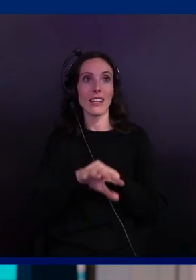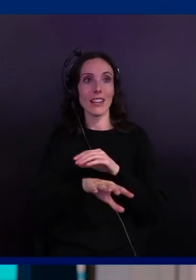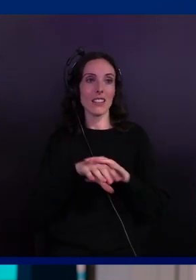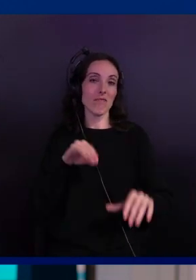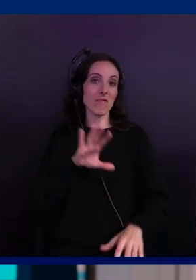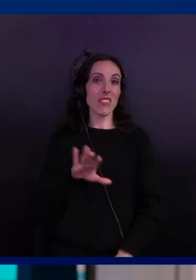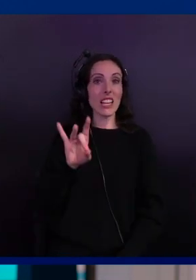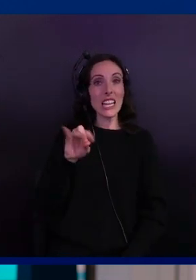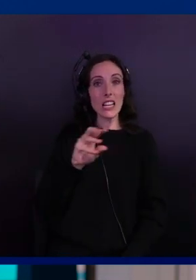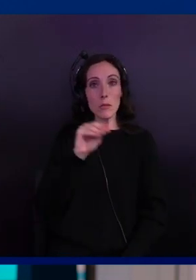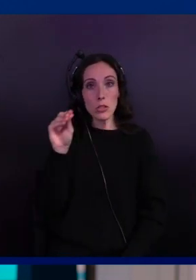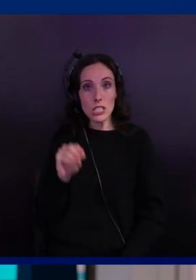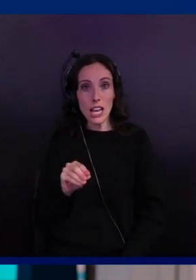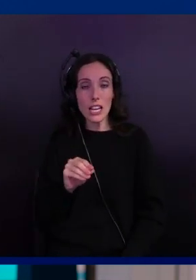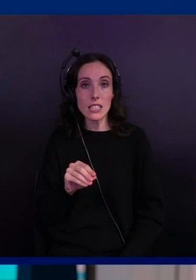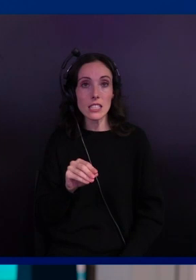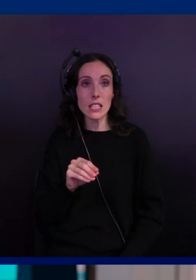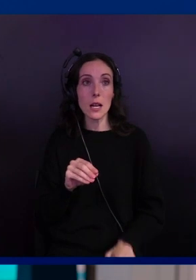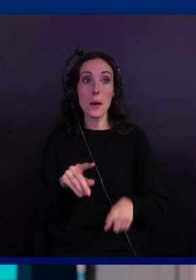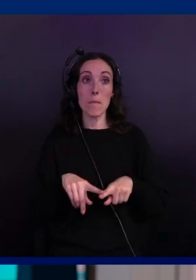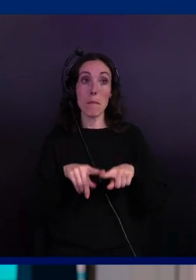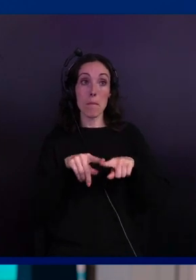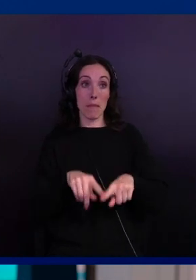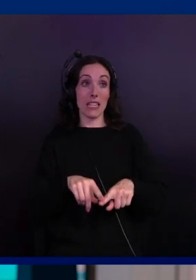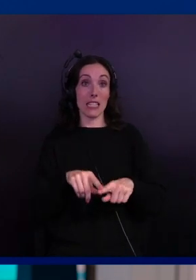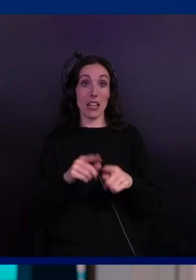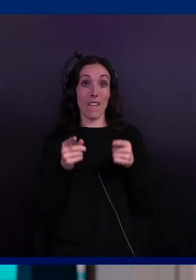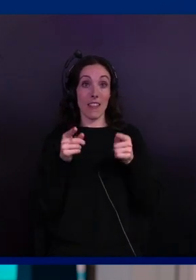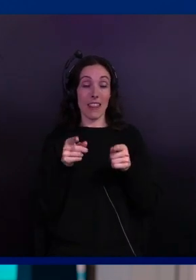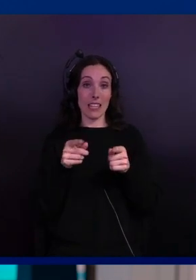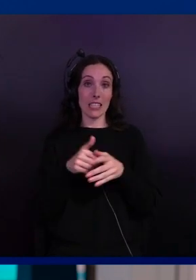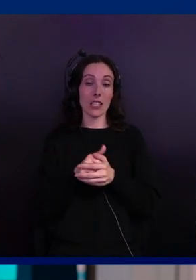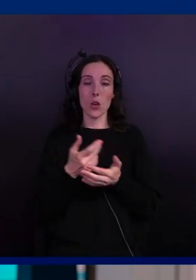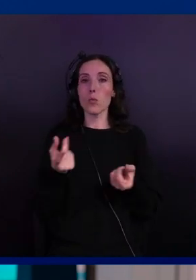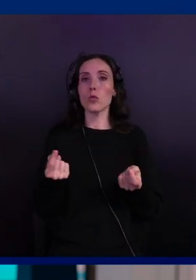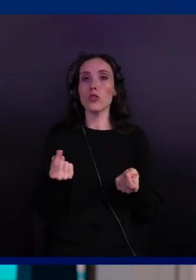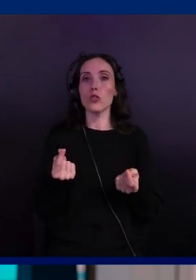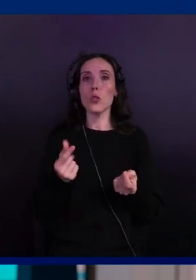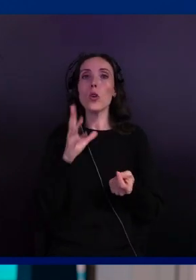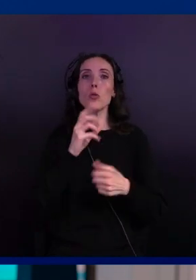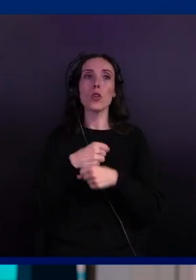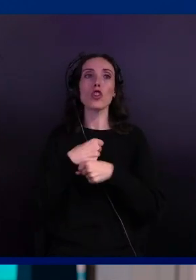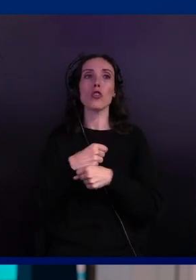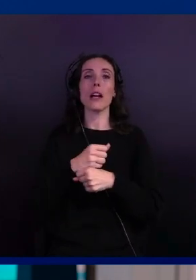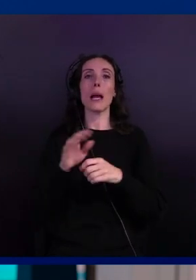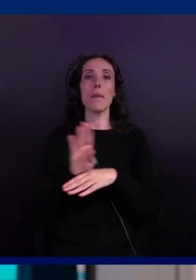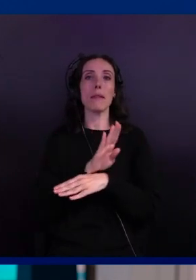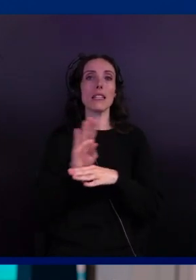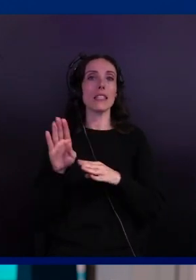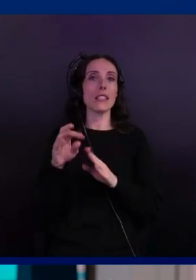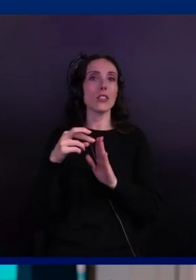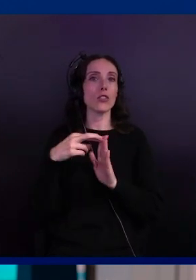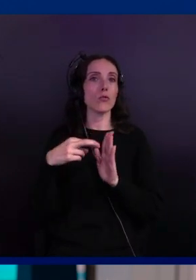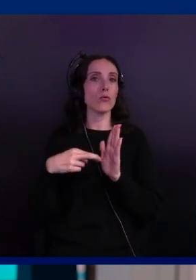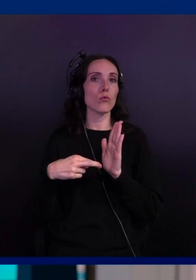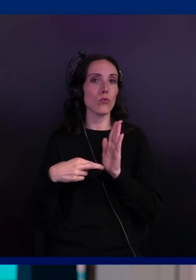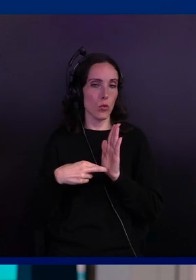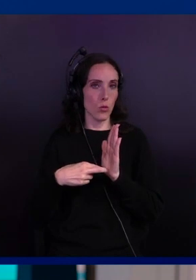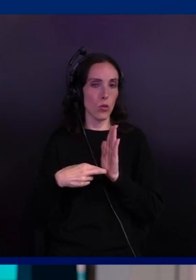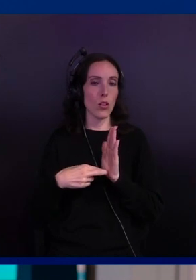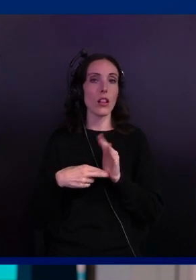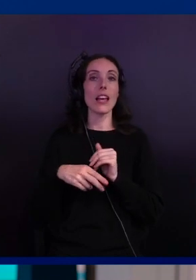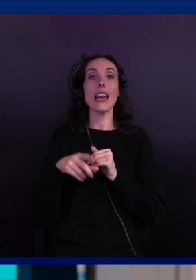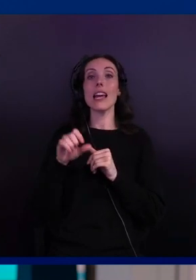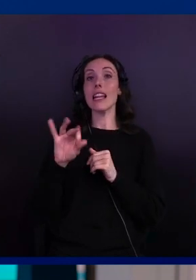84.80%. Based on this, what you are going to do, basically, you create a business rule. Let's say if your risk score